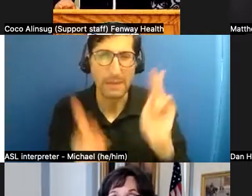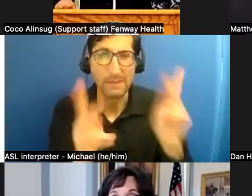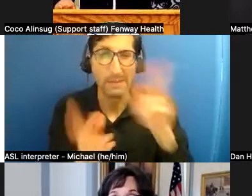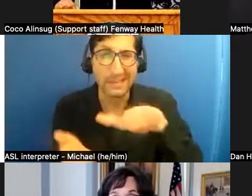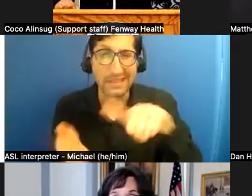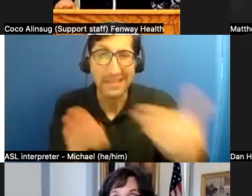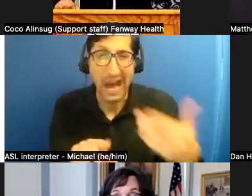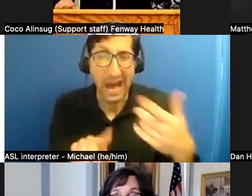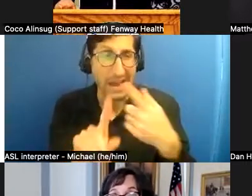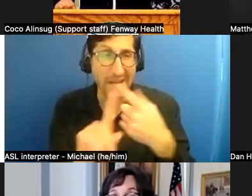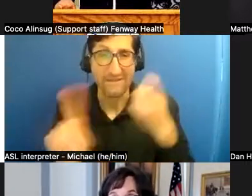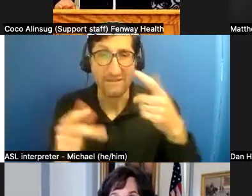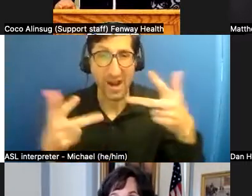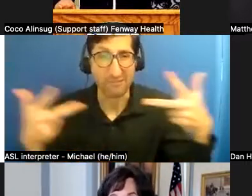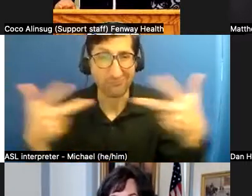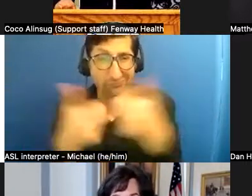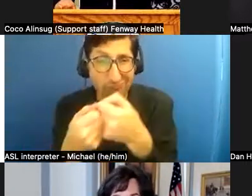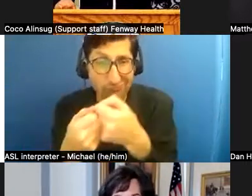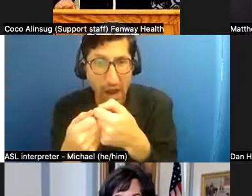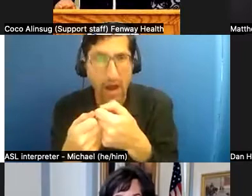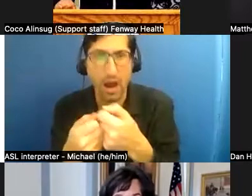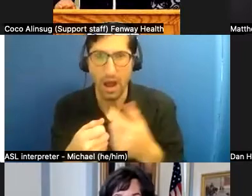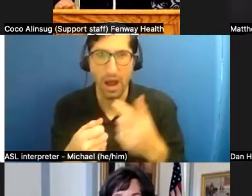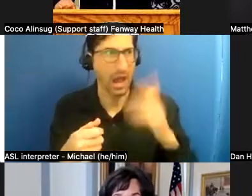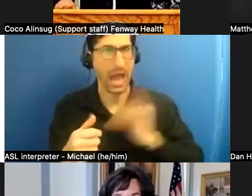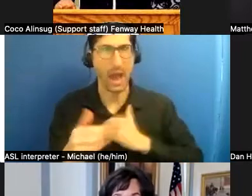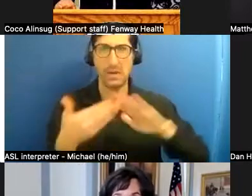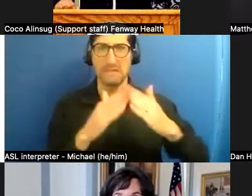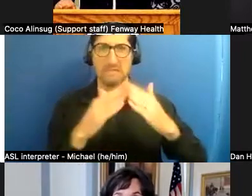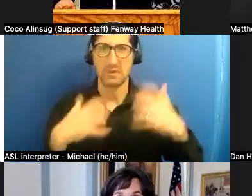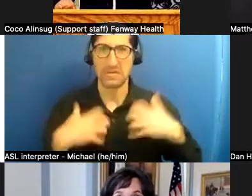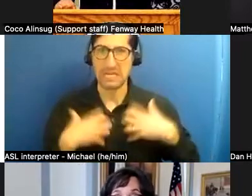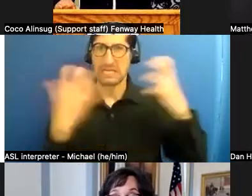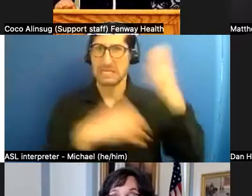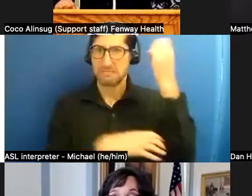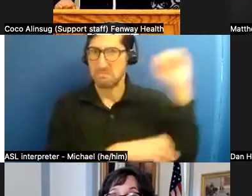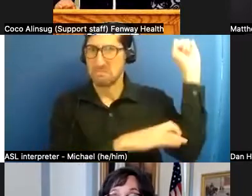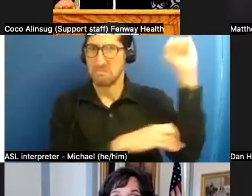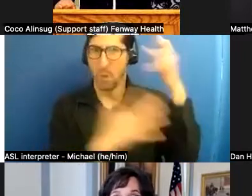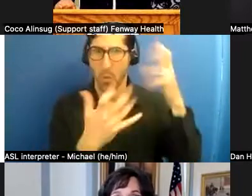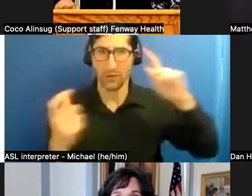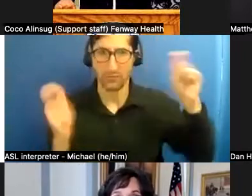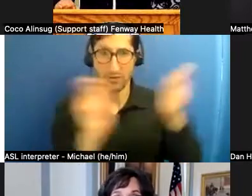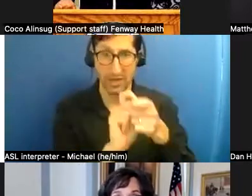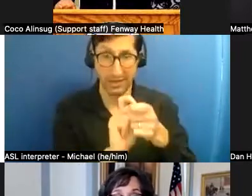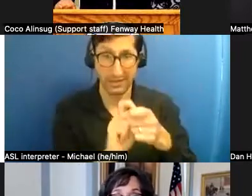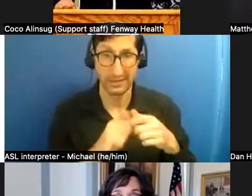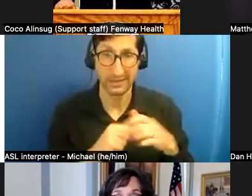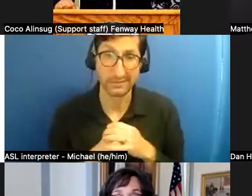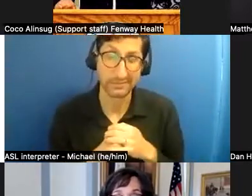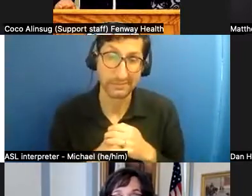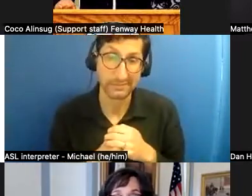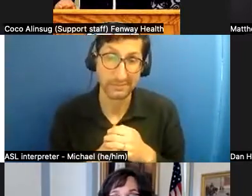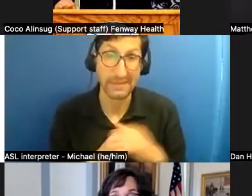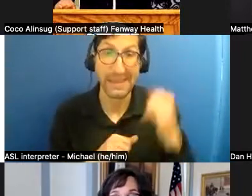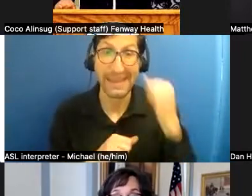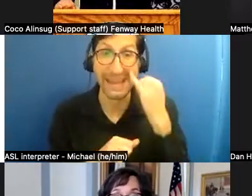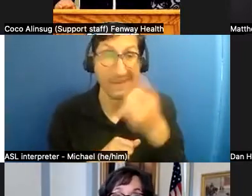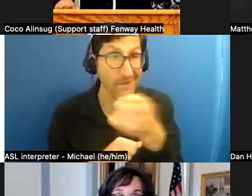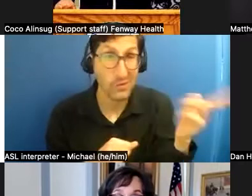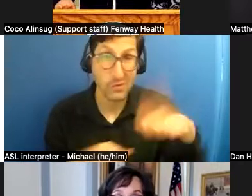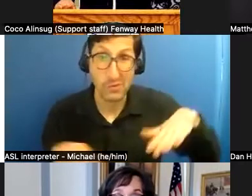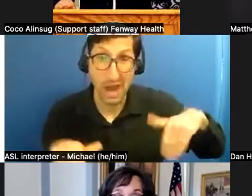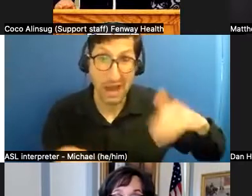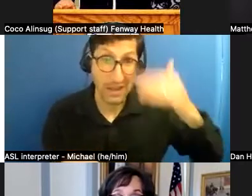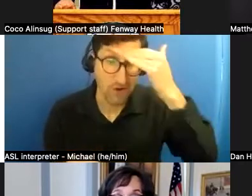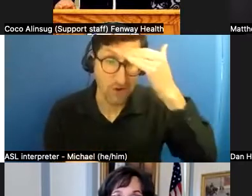a community to make necessary changes. And if you're not aware of it, the city already has a